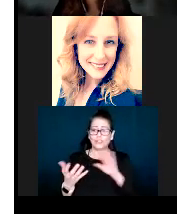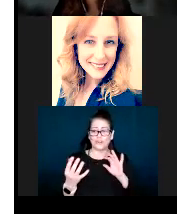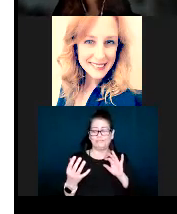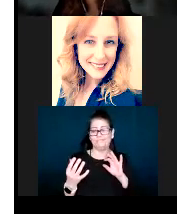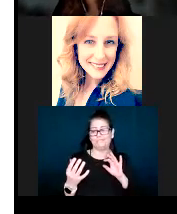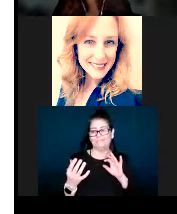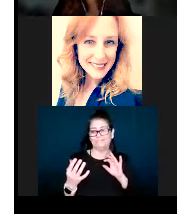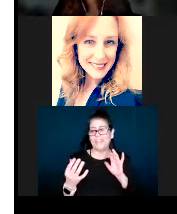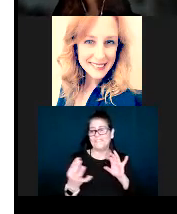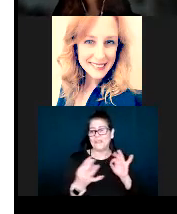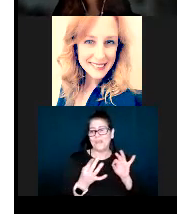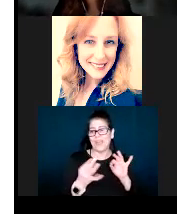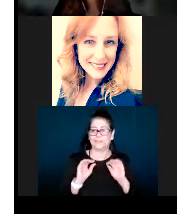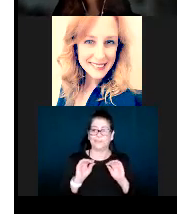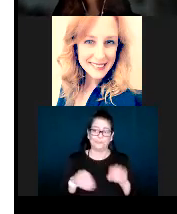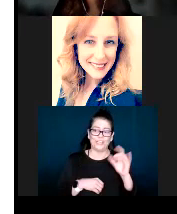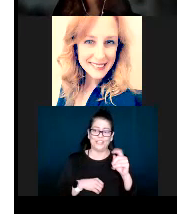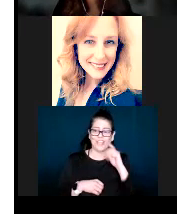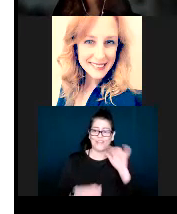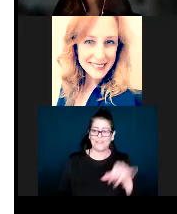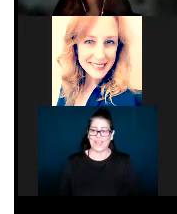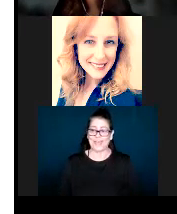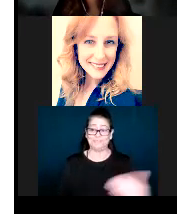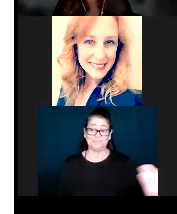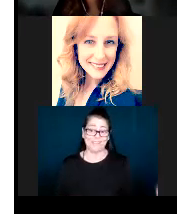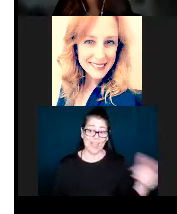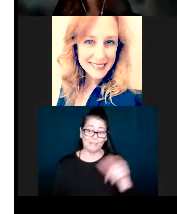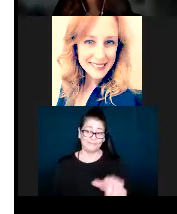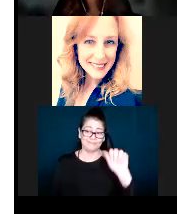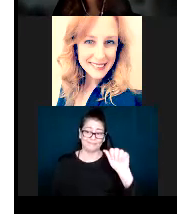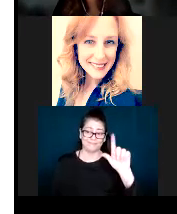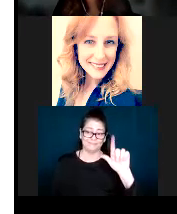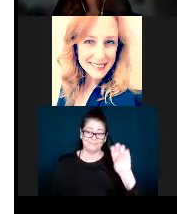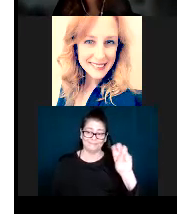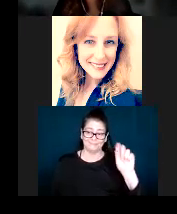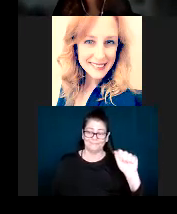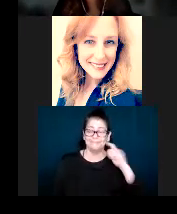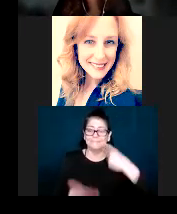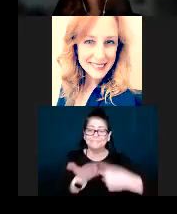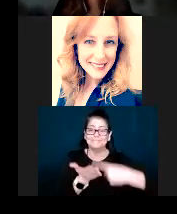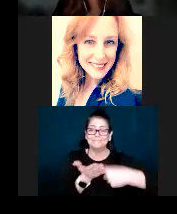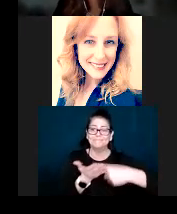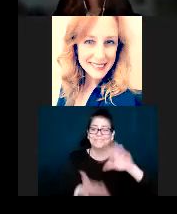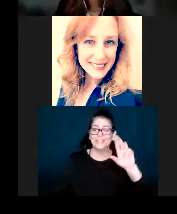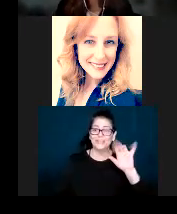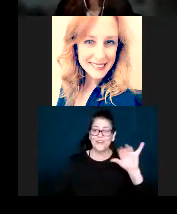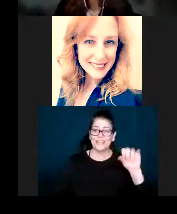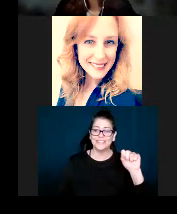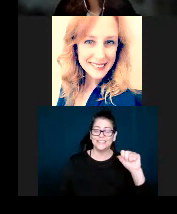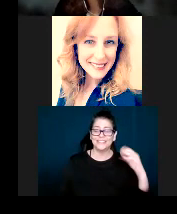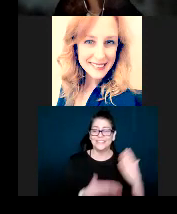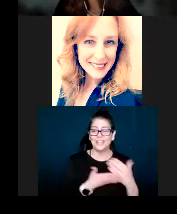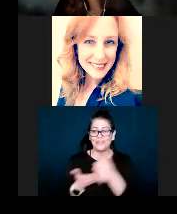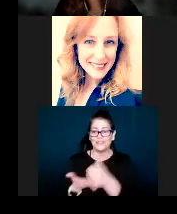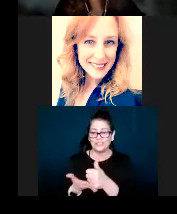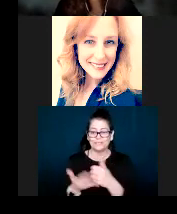with that, I'm going to turn it over to Alyssa to begin talking about crisis intervention. Thank you. So what